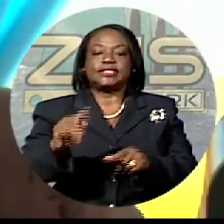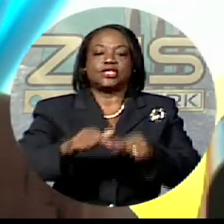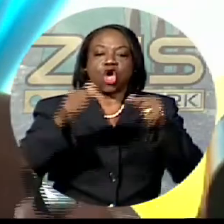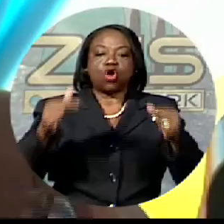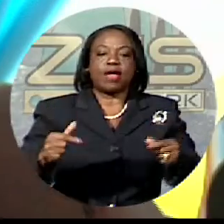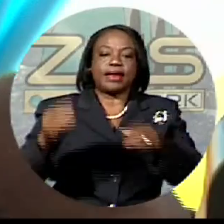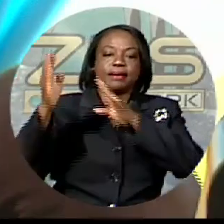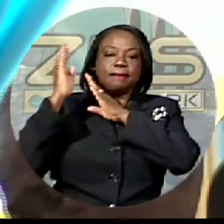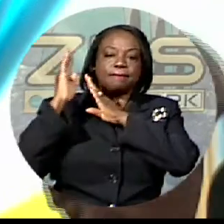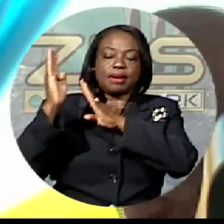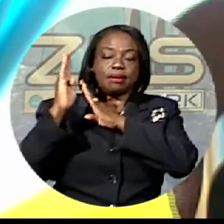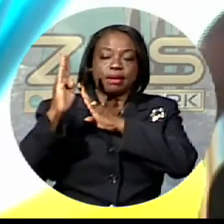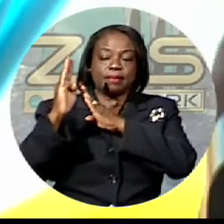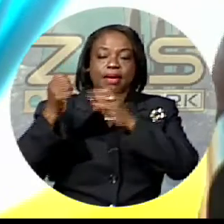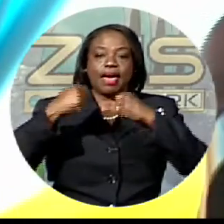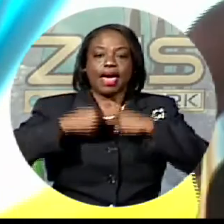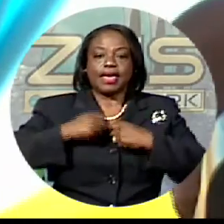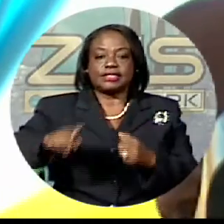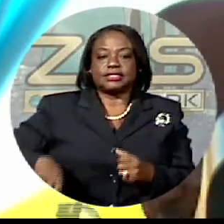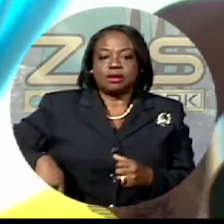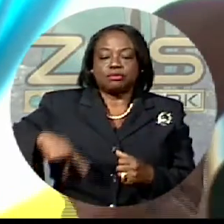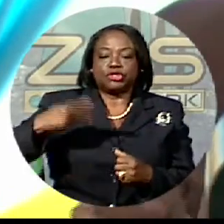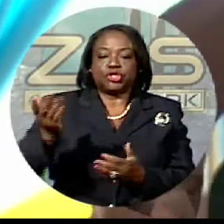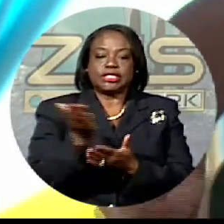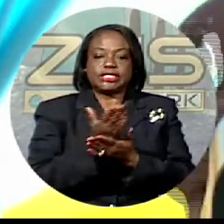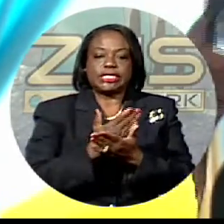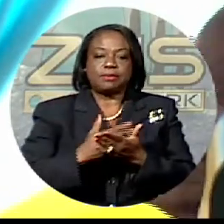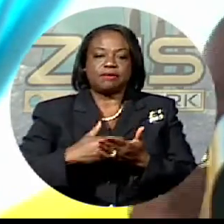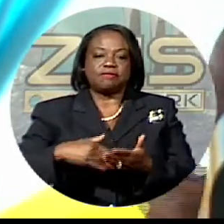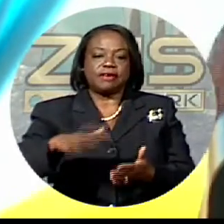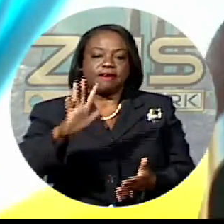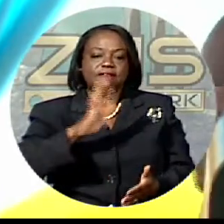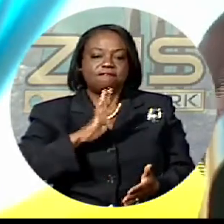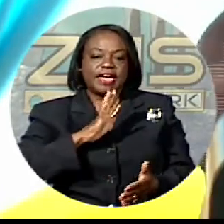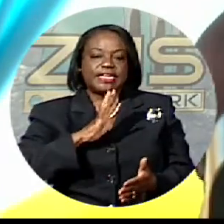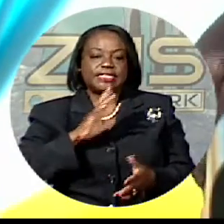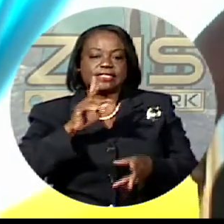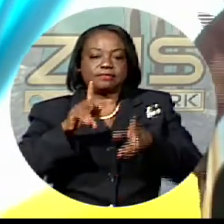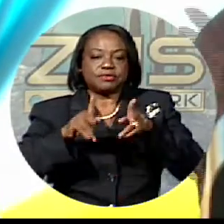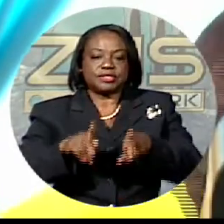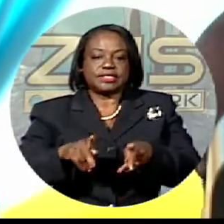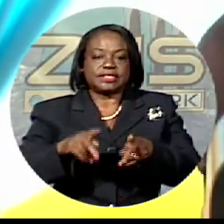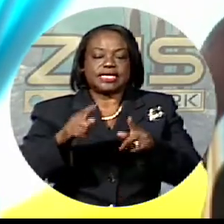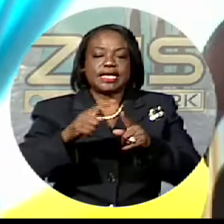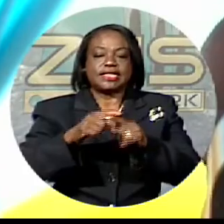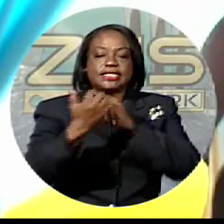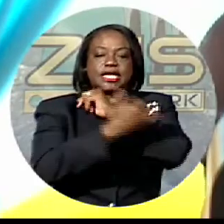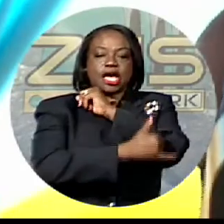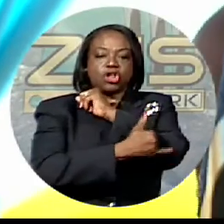of, not just the heroes of our country, some of the finest citizens this country has ever seen.